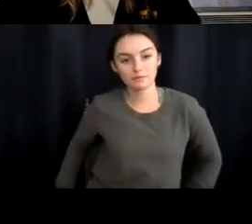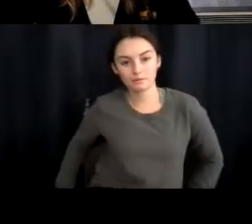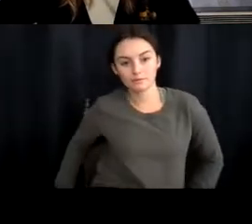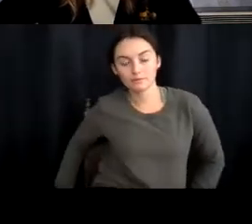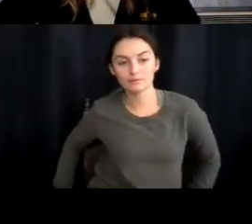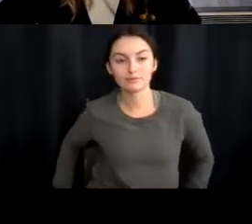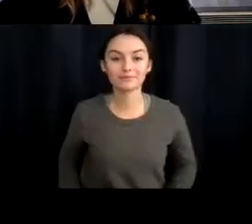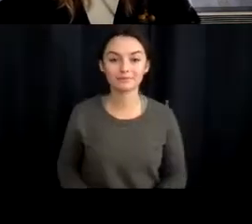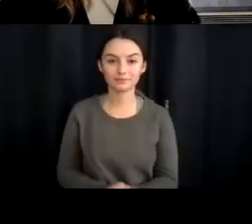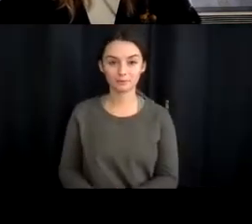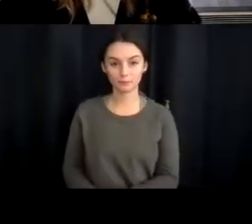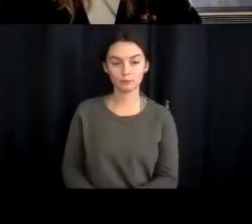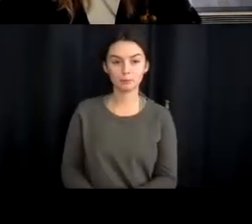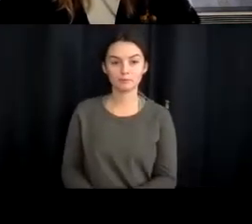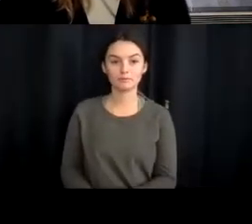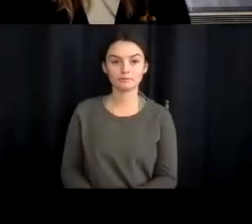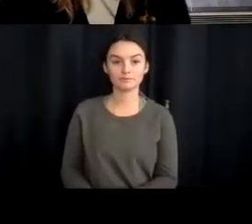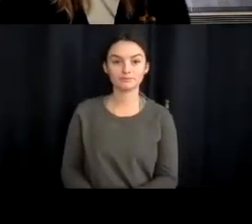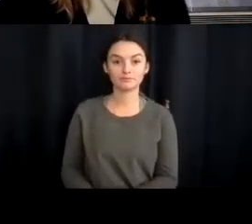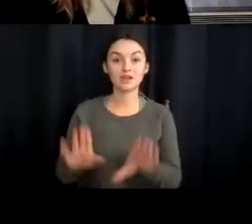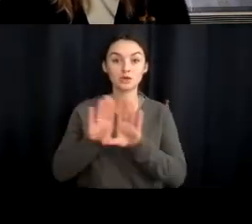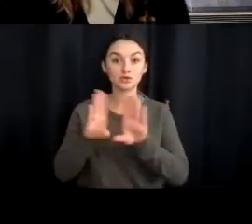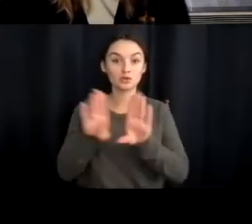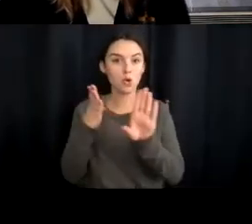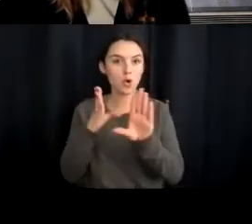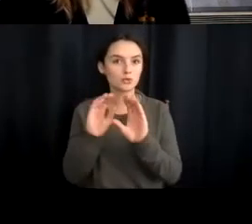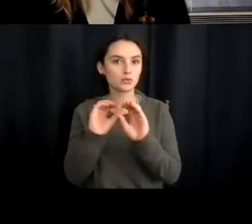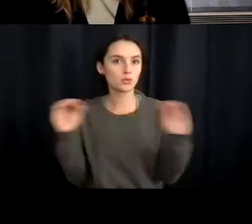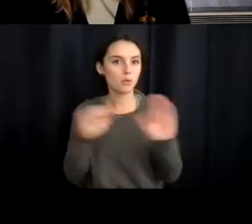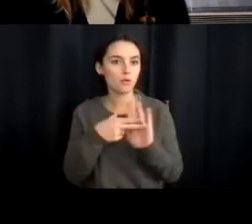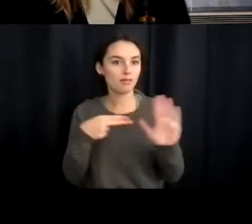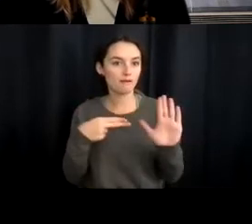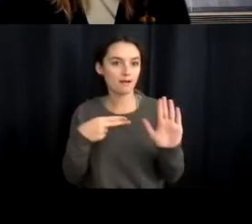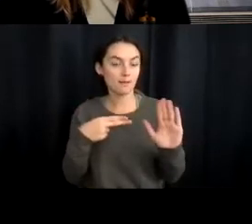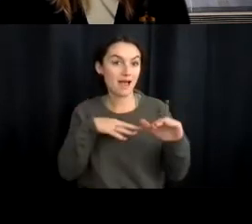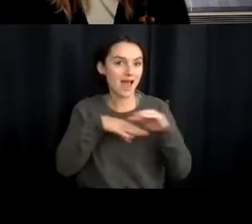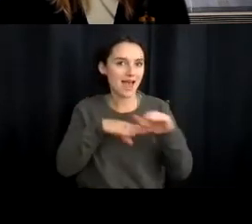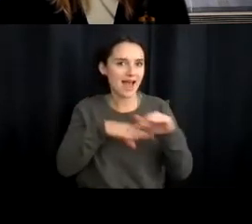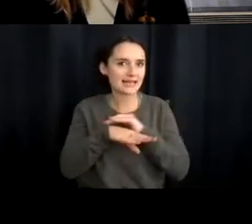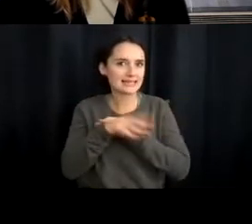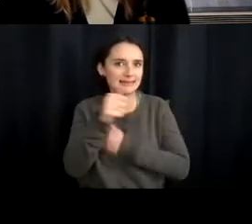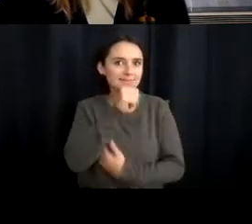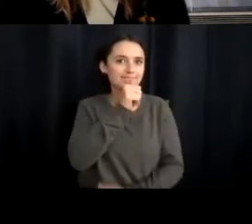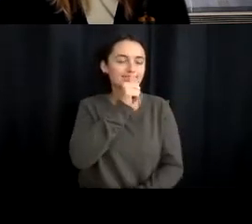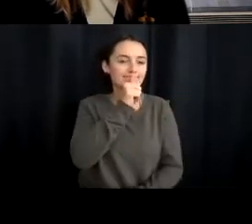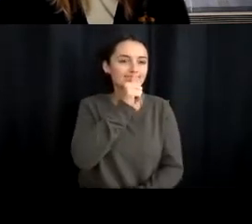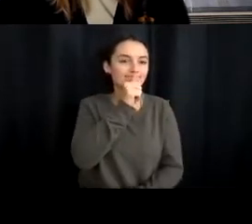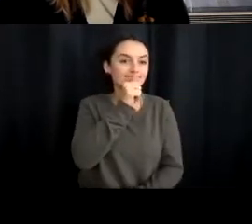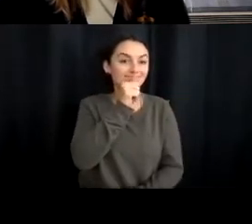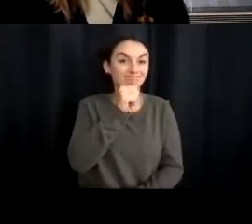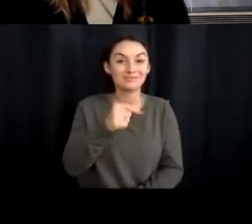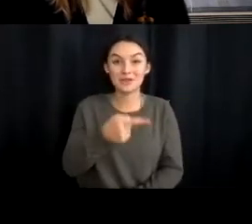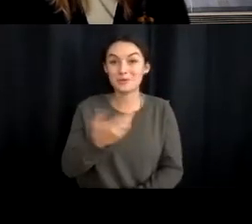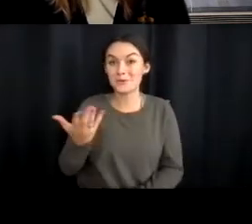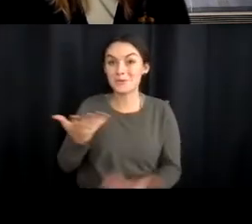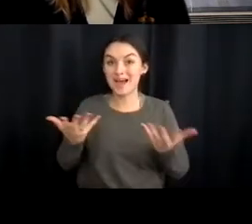Tucked behind unmarked doors and accessed through hidden corridors lie the